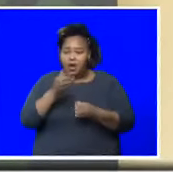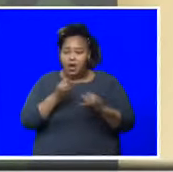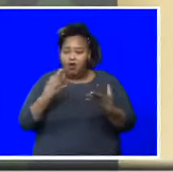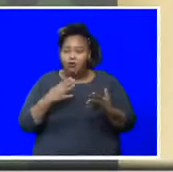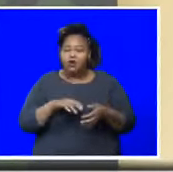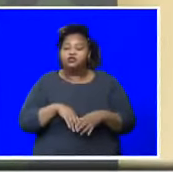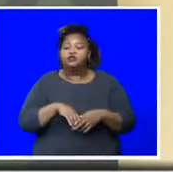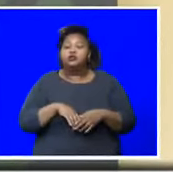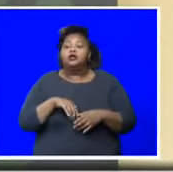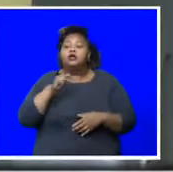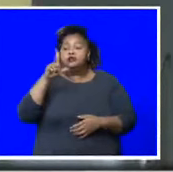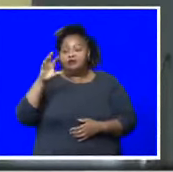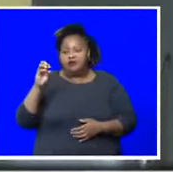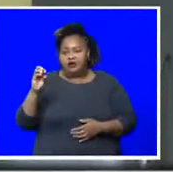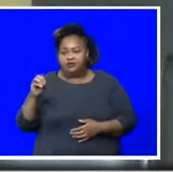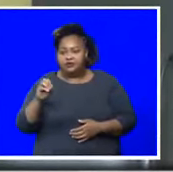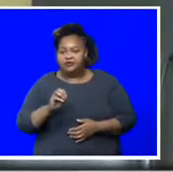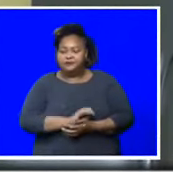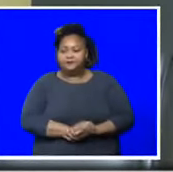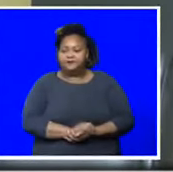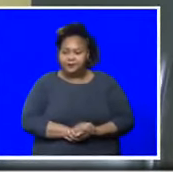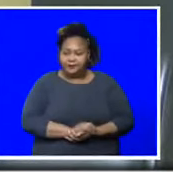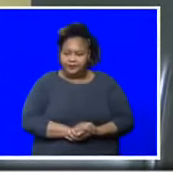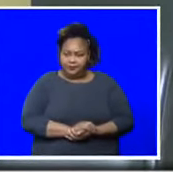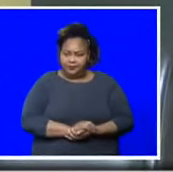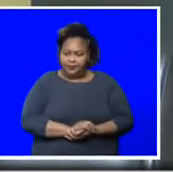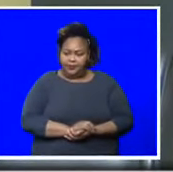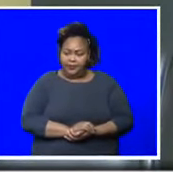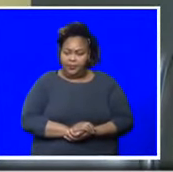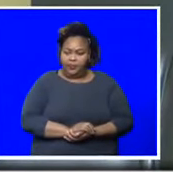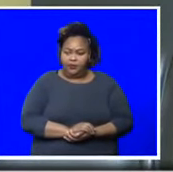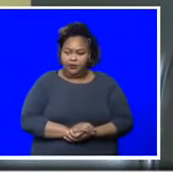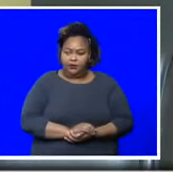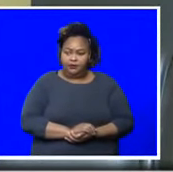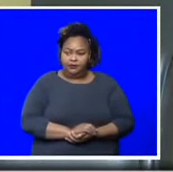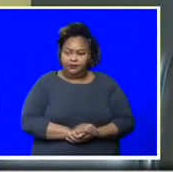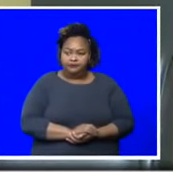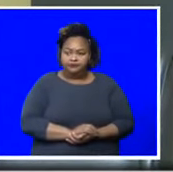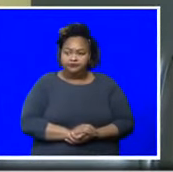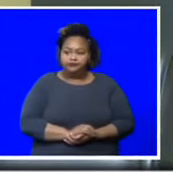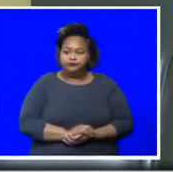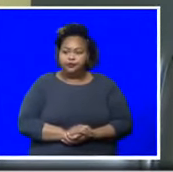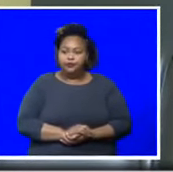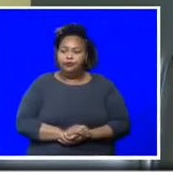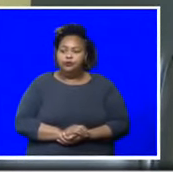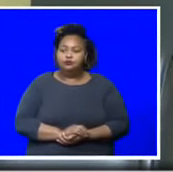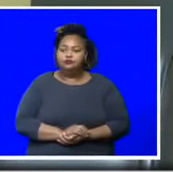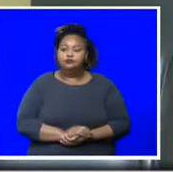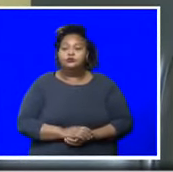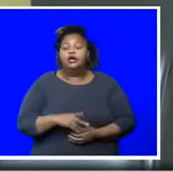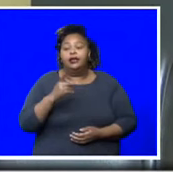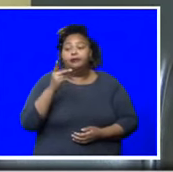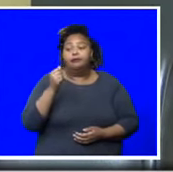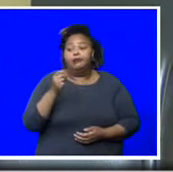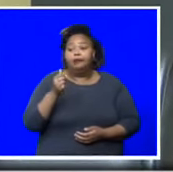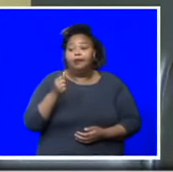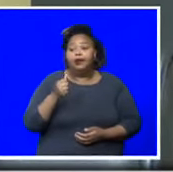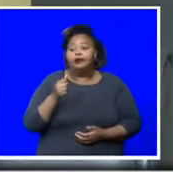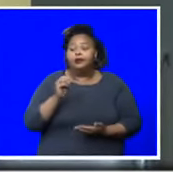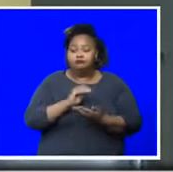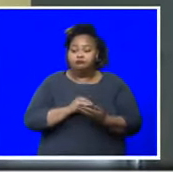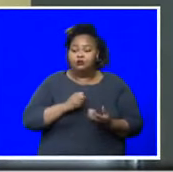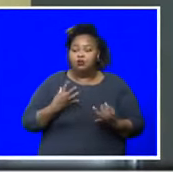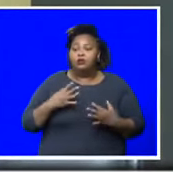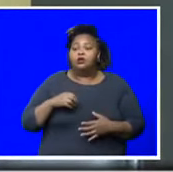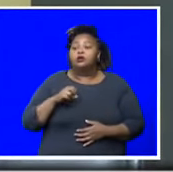sesine sekuniketa lolusito. Sesi dispensile noma ke sesitholile lengama up to 48 million up to